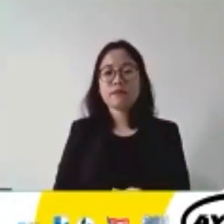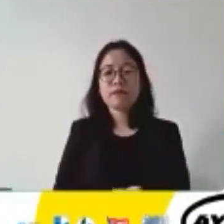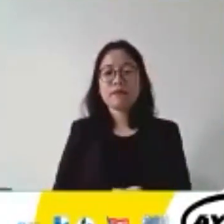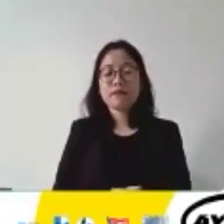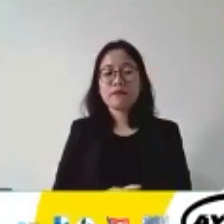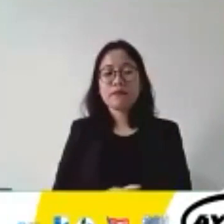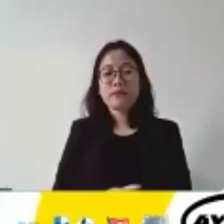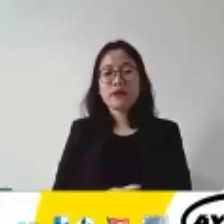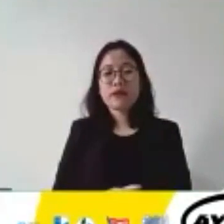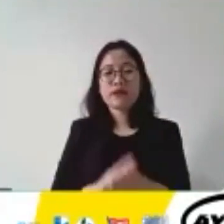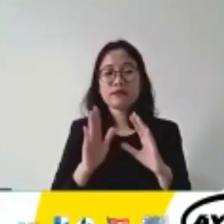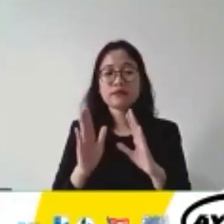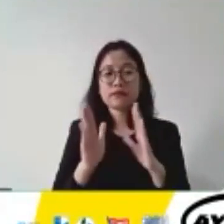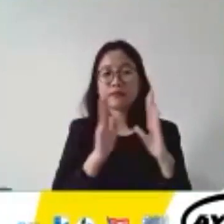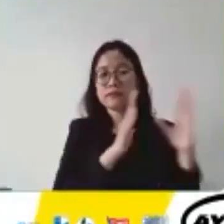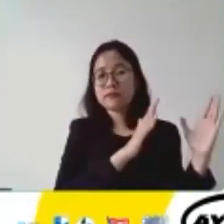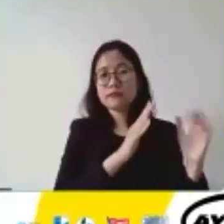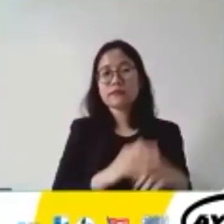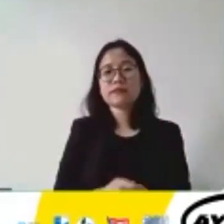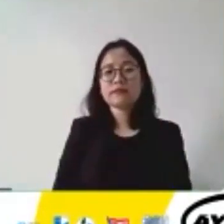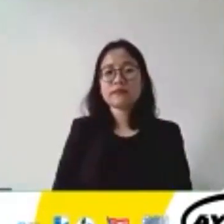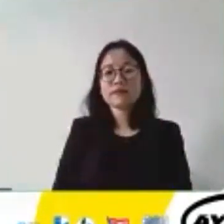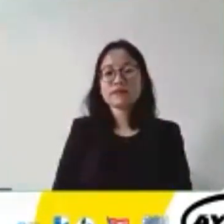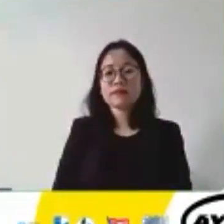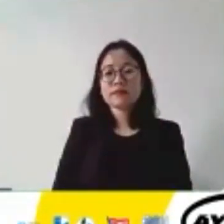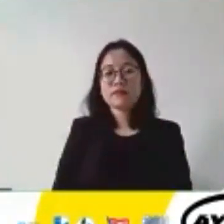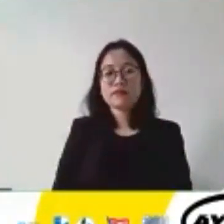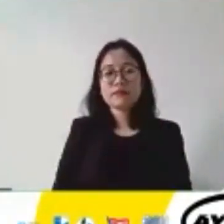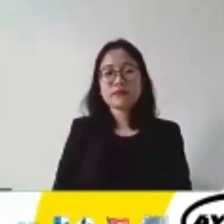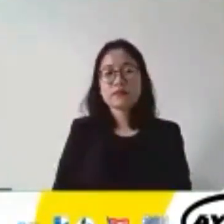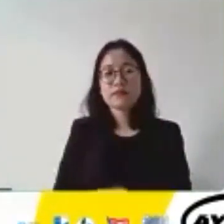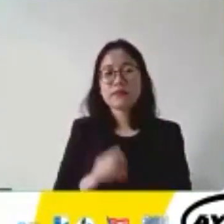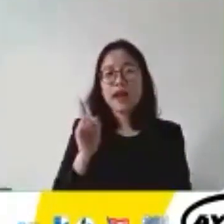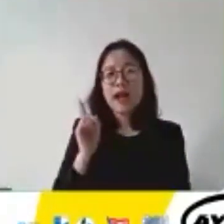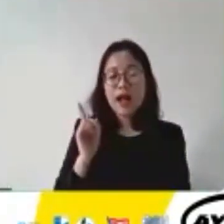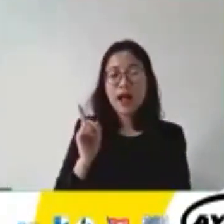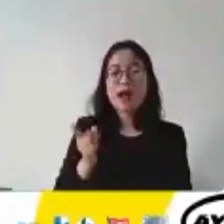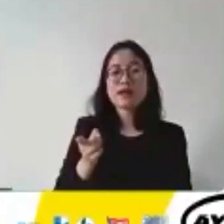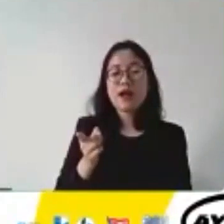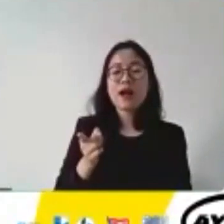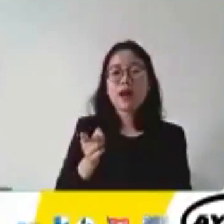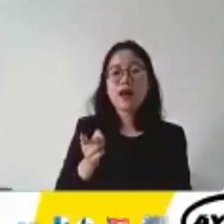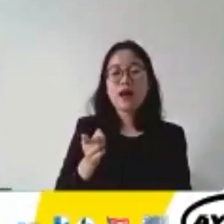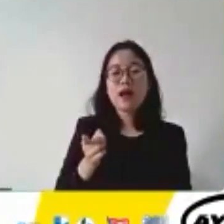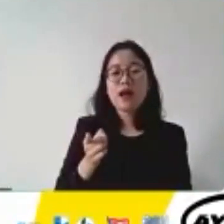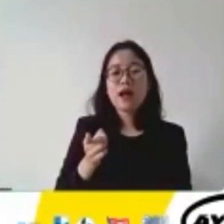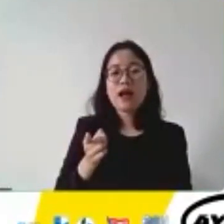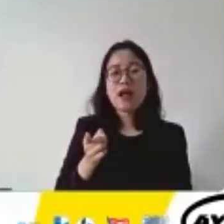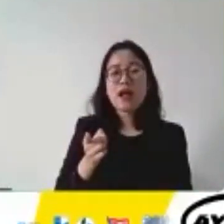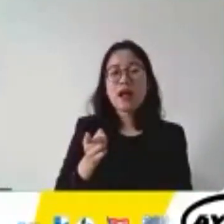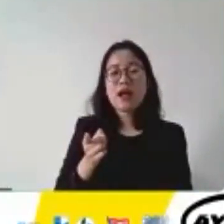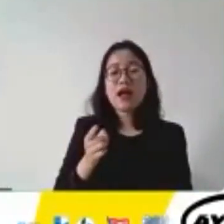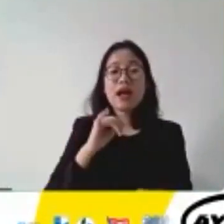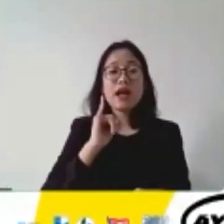example, inflammatory responses to diet and environmental factors key mechanisms that explain the epidemic in diabetes